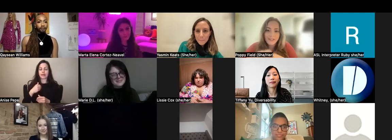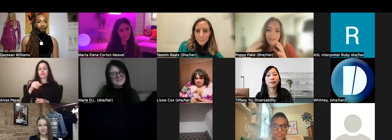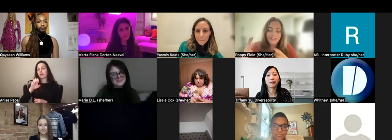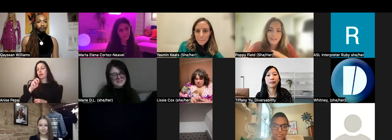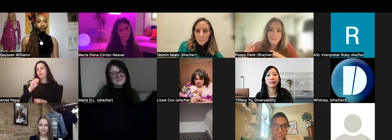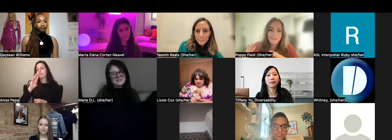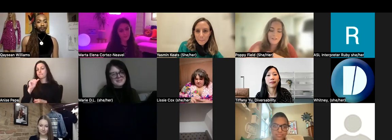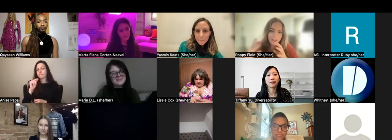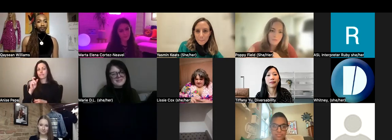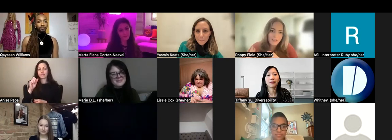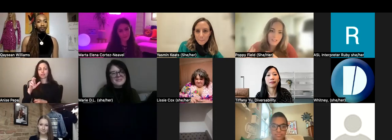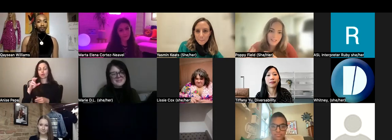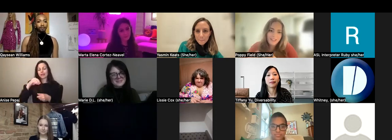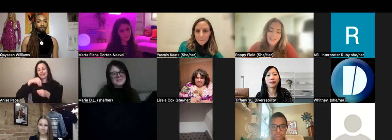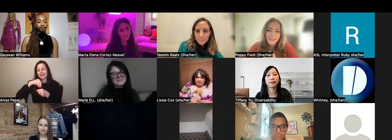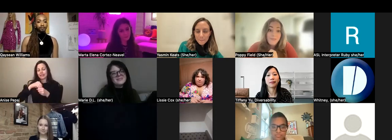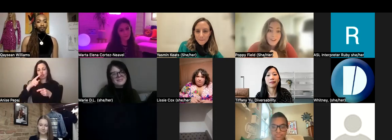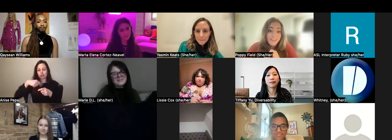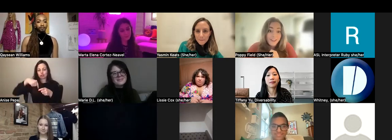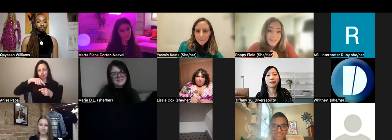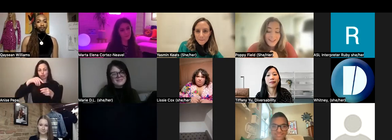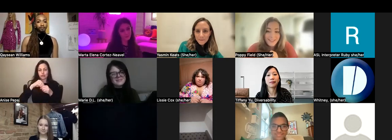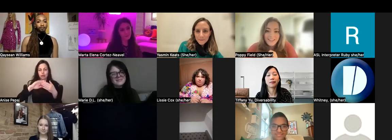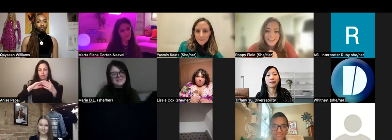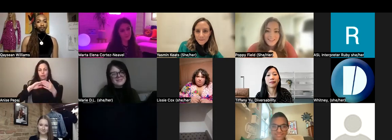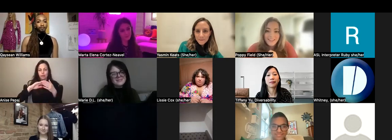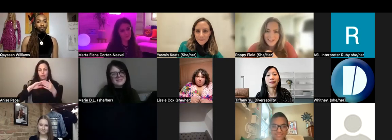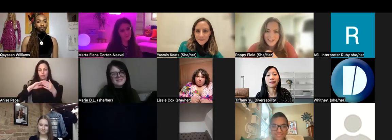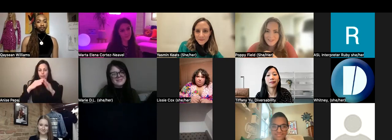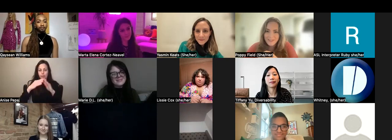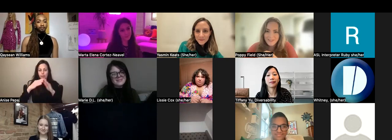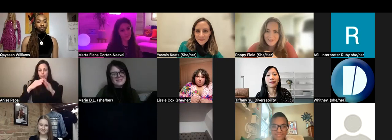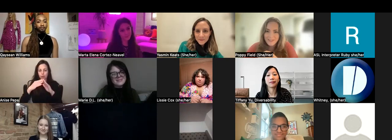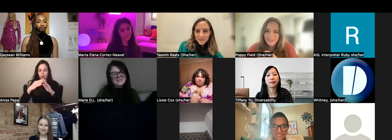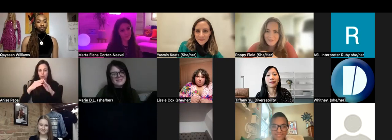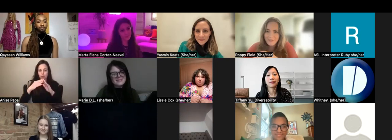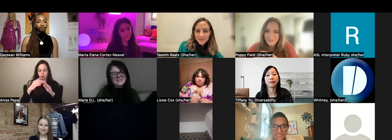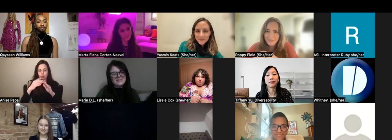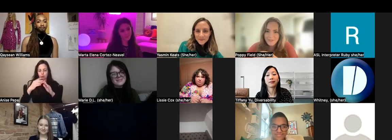closer inner circle of a community. And we're very excited for that.